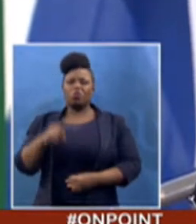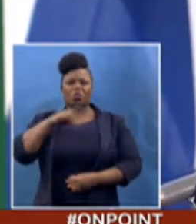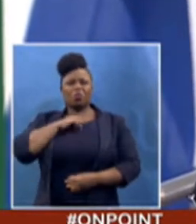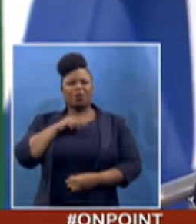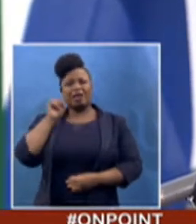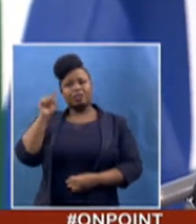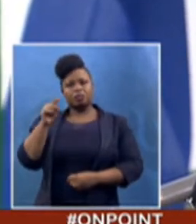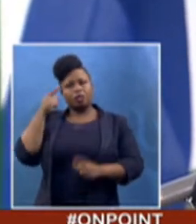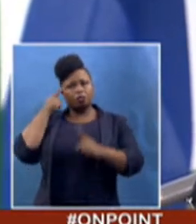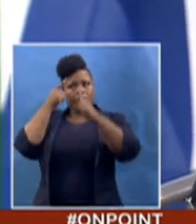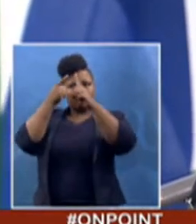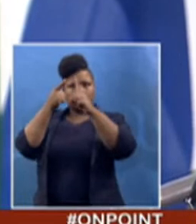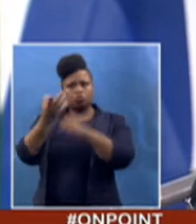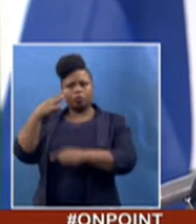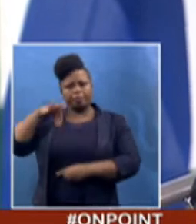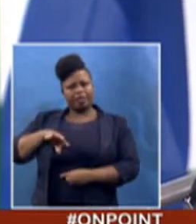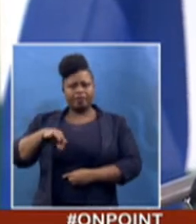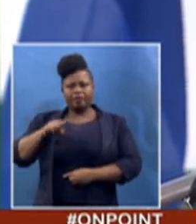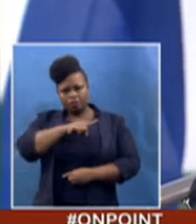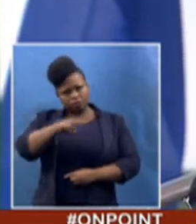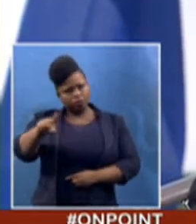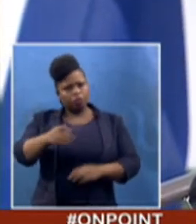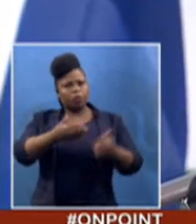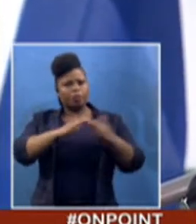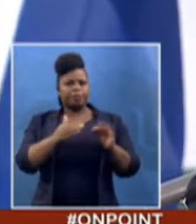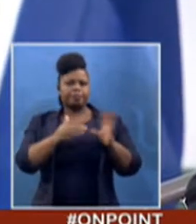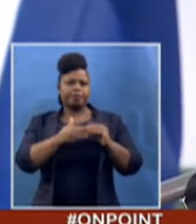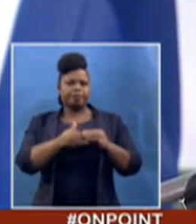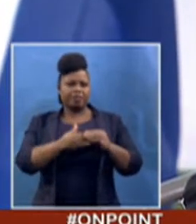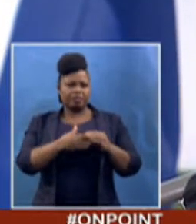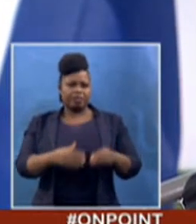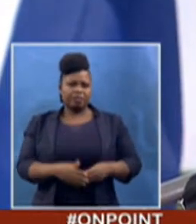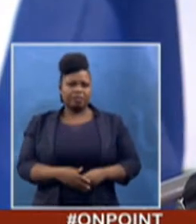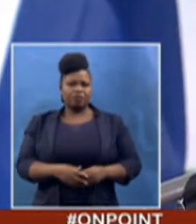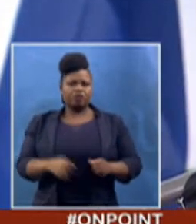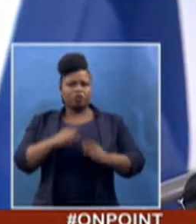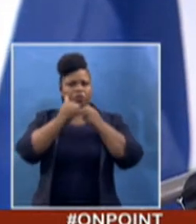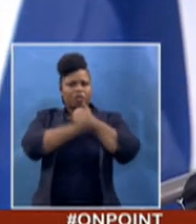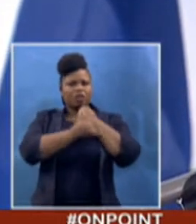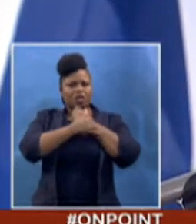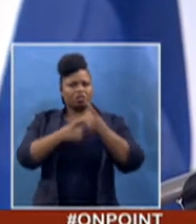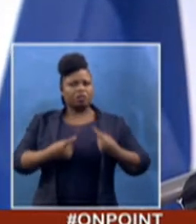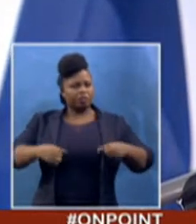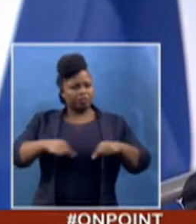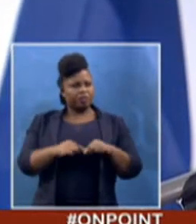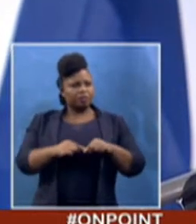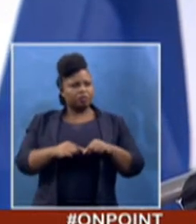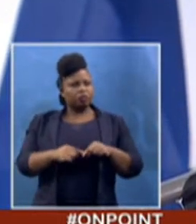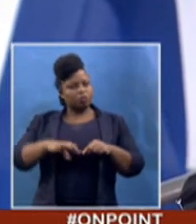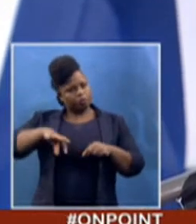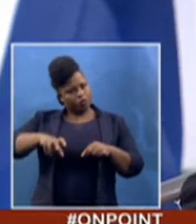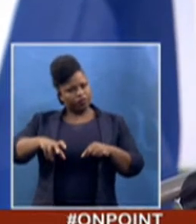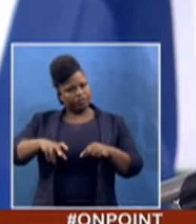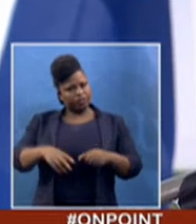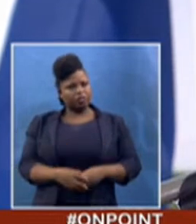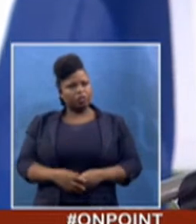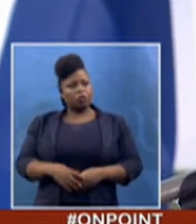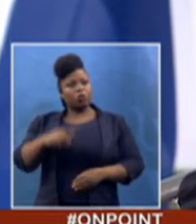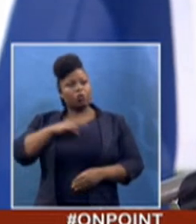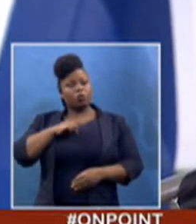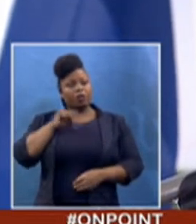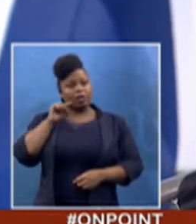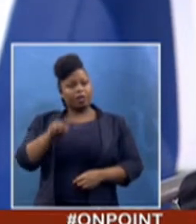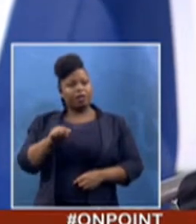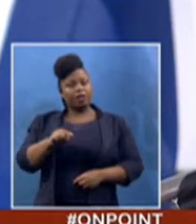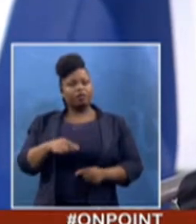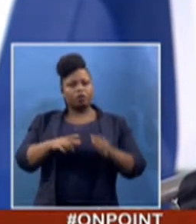for the benefit of you, the citizen of our country, the citizen of our province, the citizen of